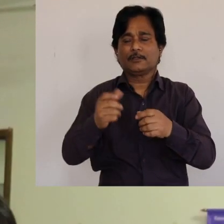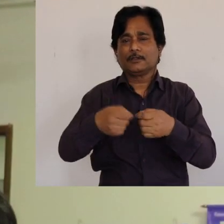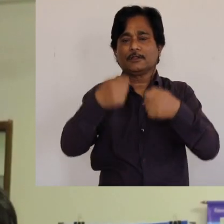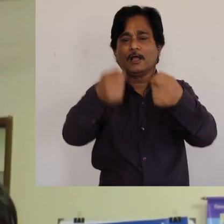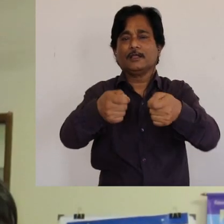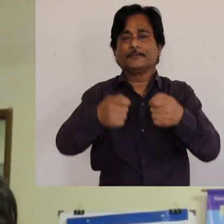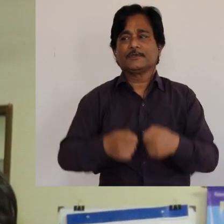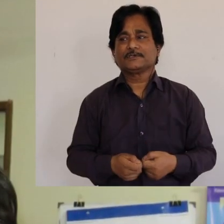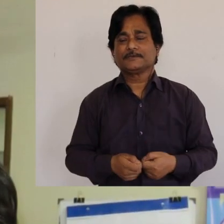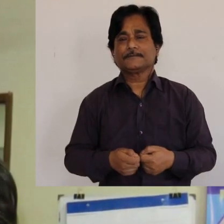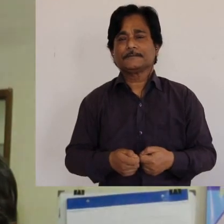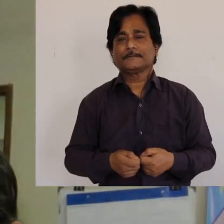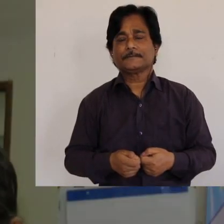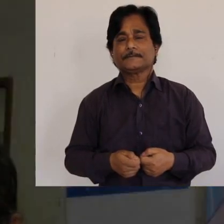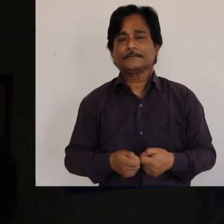of appreciation.